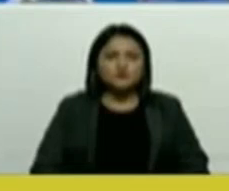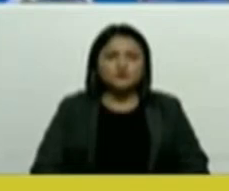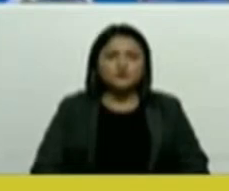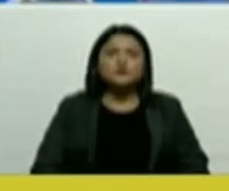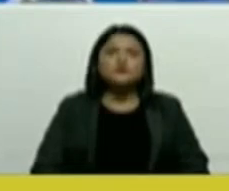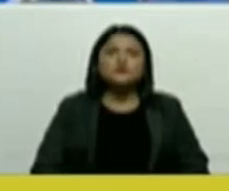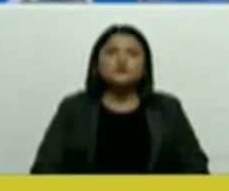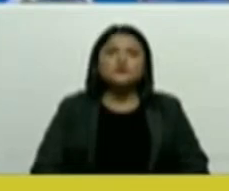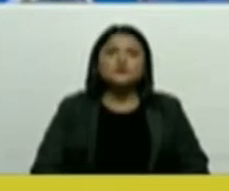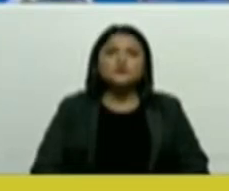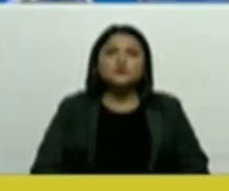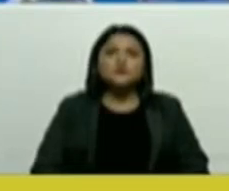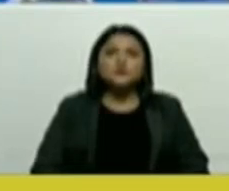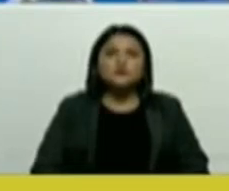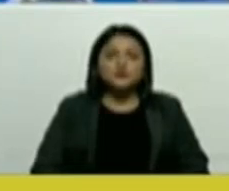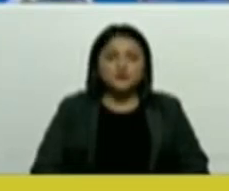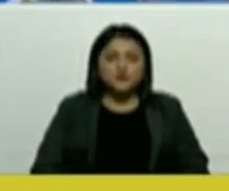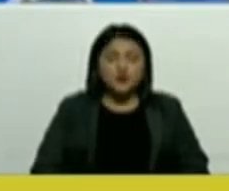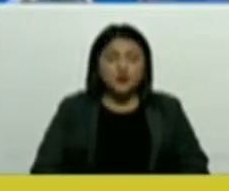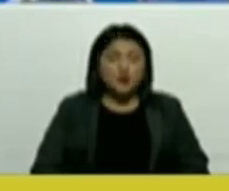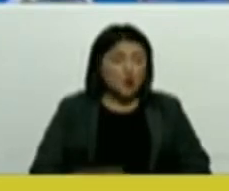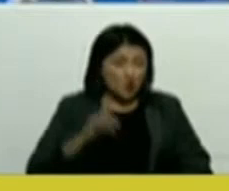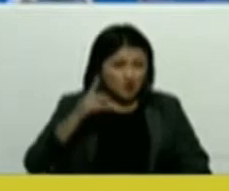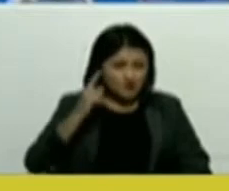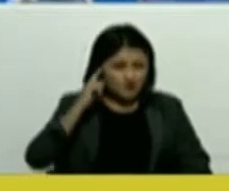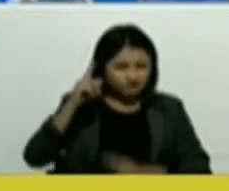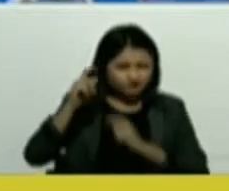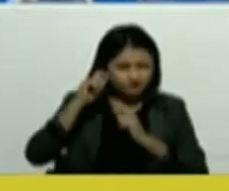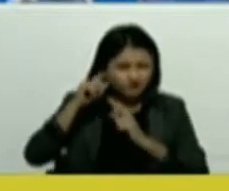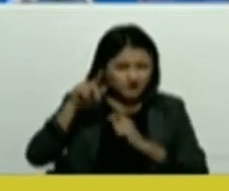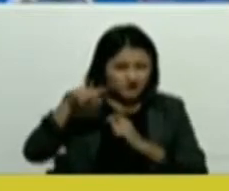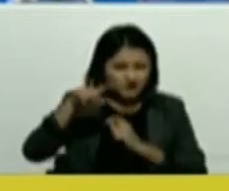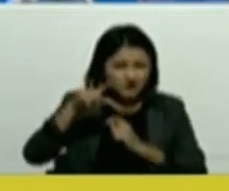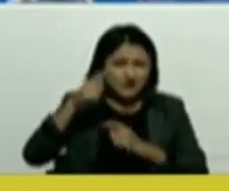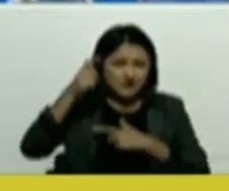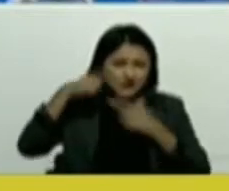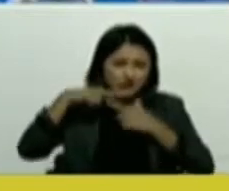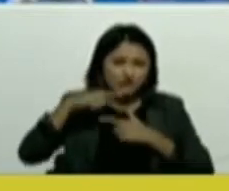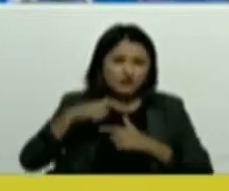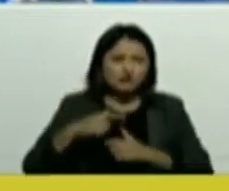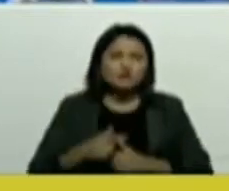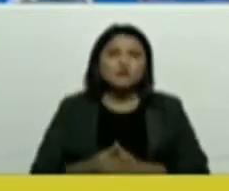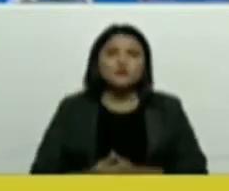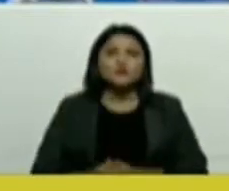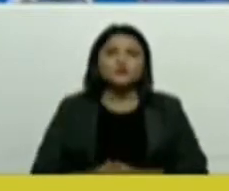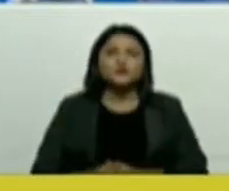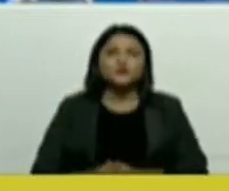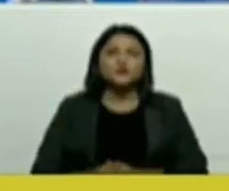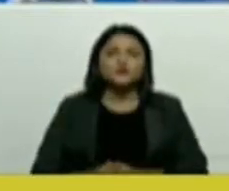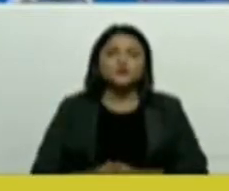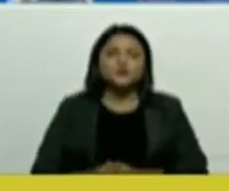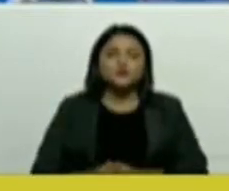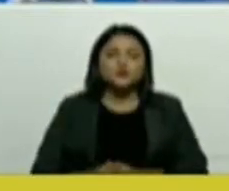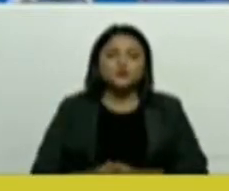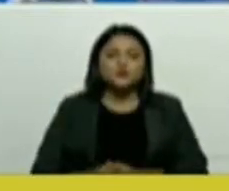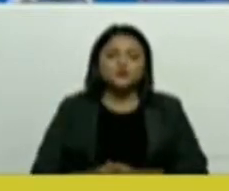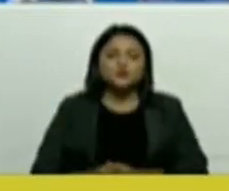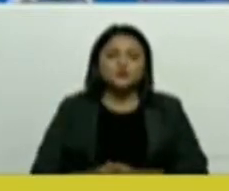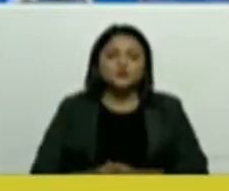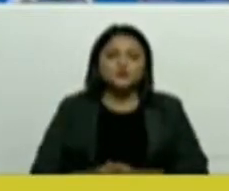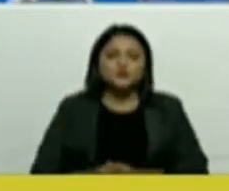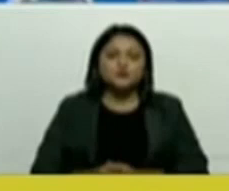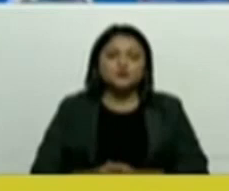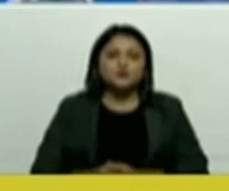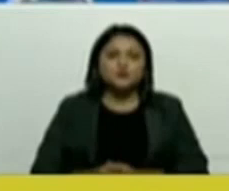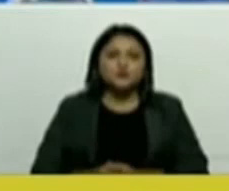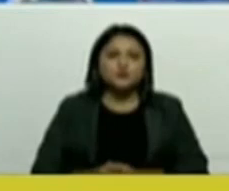realized about Chavez. Lo primero que me percaté acerca de Chávez. Is that he loved the people